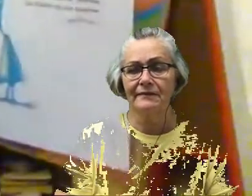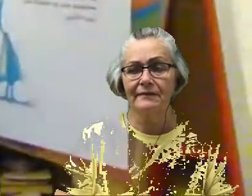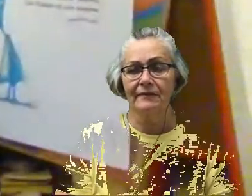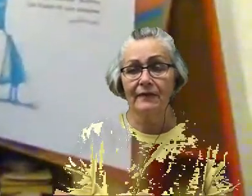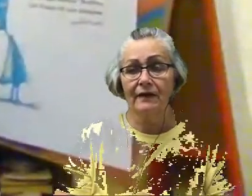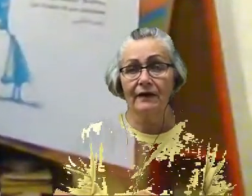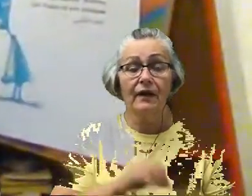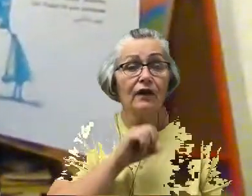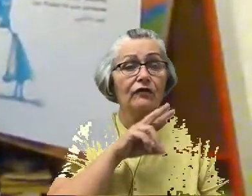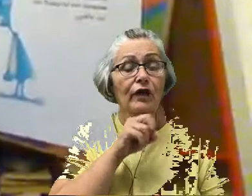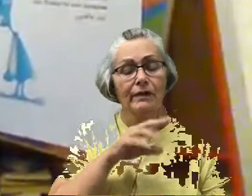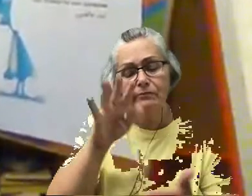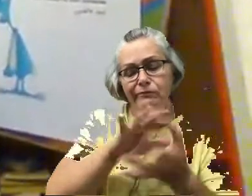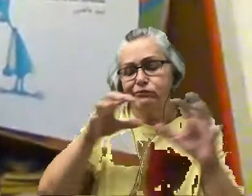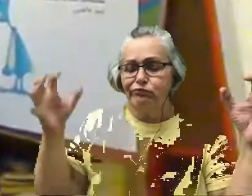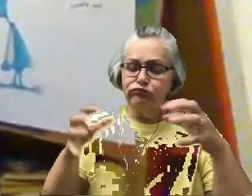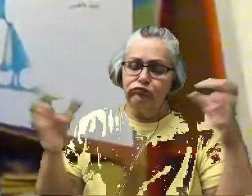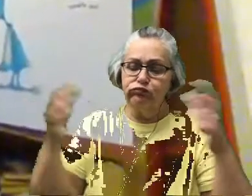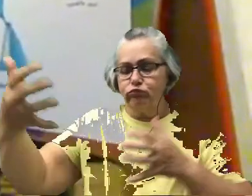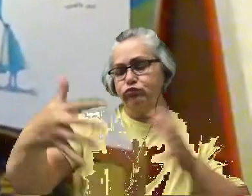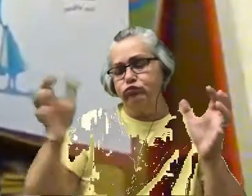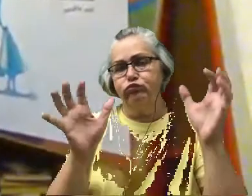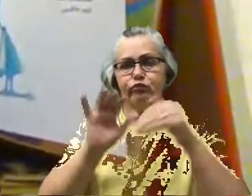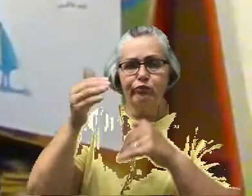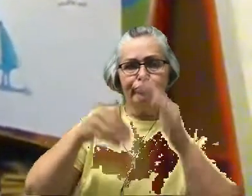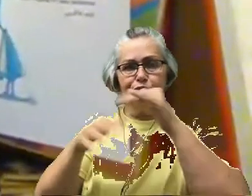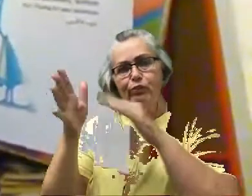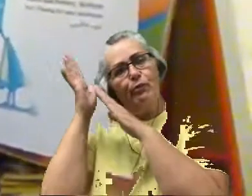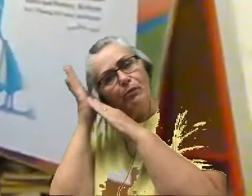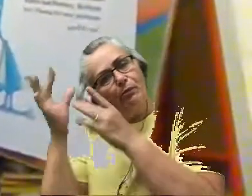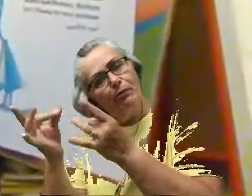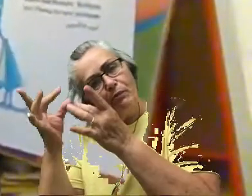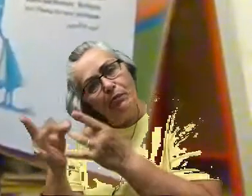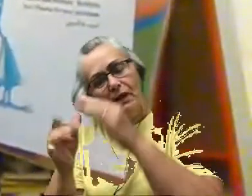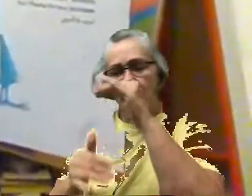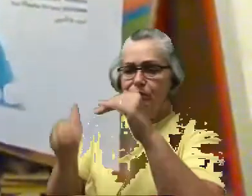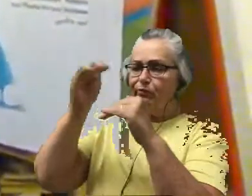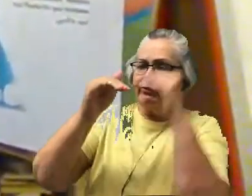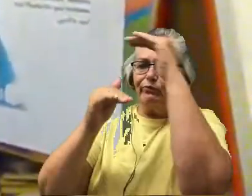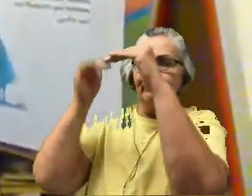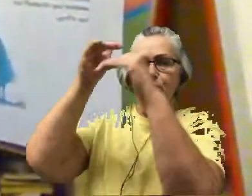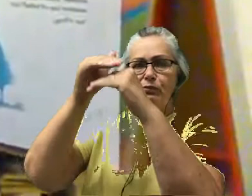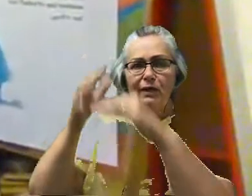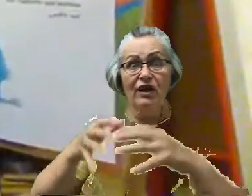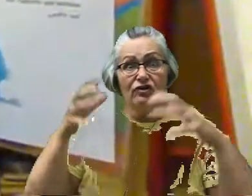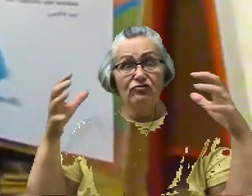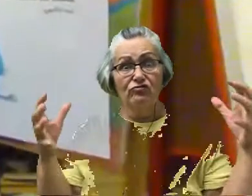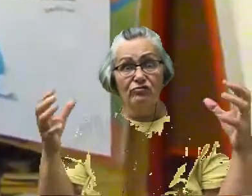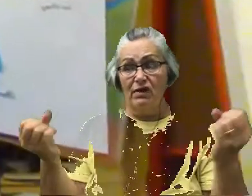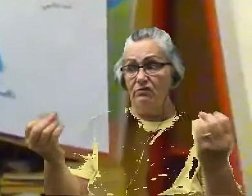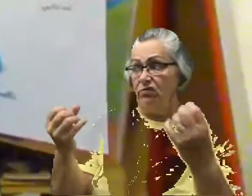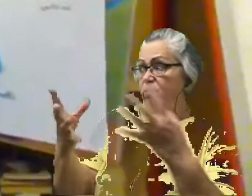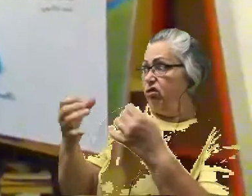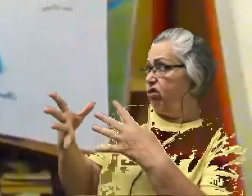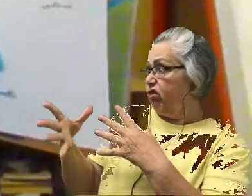So Froggy fluffed and puffed and mooshed and smooshed and piled up billows of pillows. "Too much clutter,"